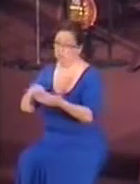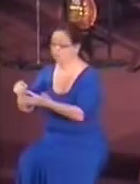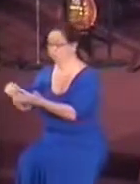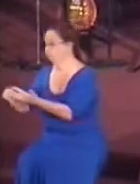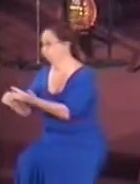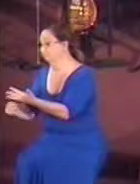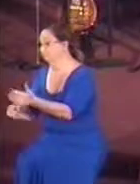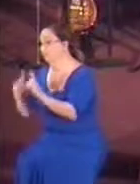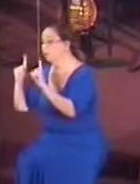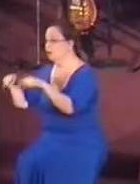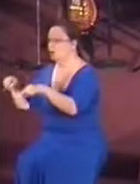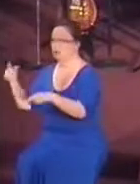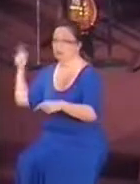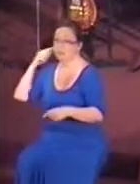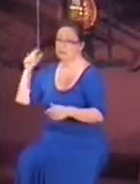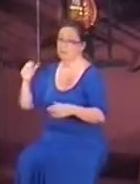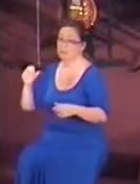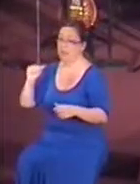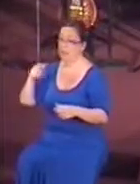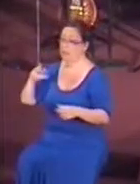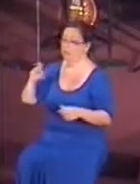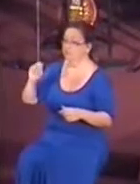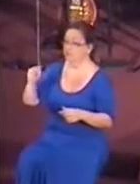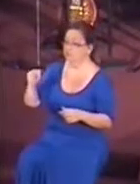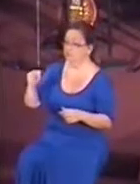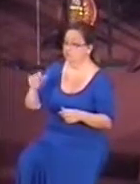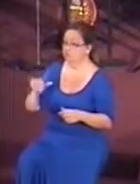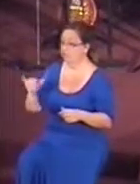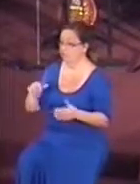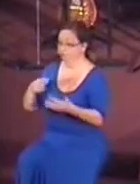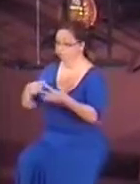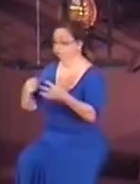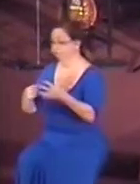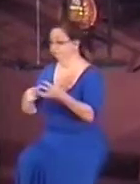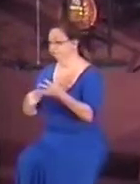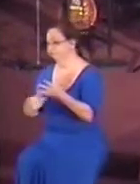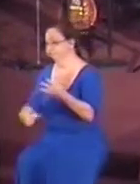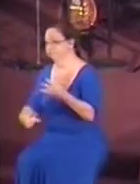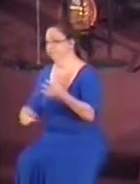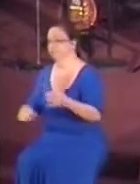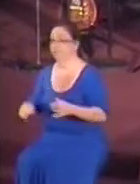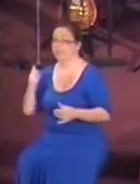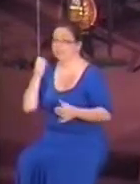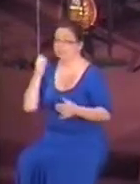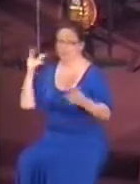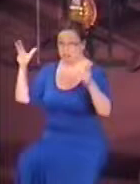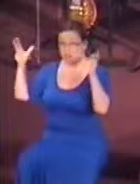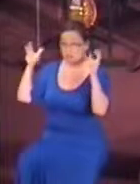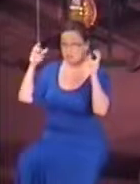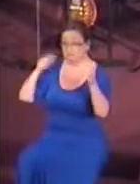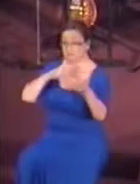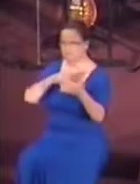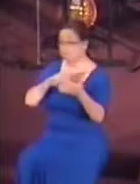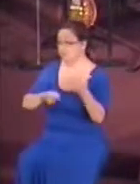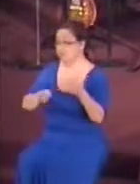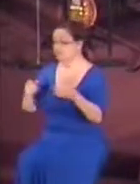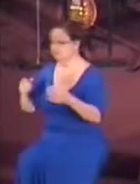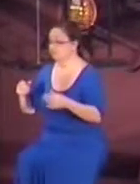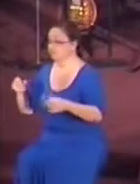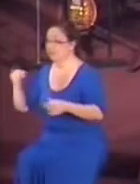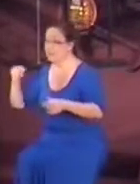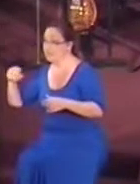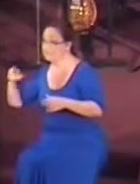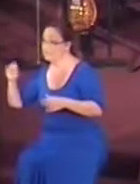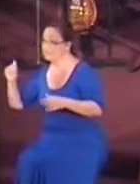Go listen to some atheist like Sam Harris or Christopher Hitchens or Daniel Dennett. And if you just listen to these guys who are the